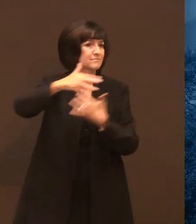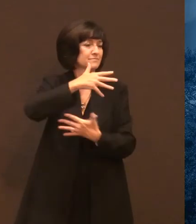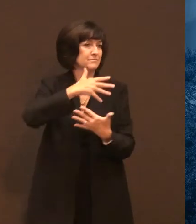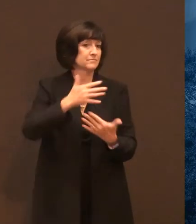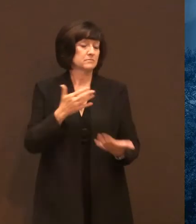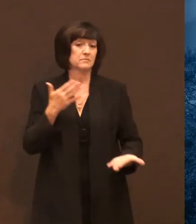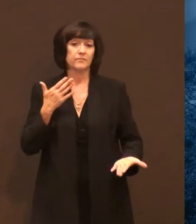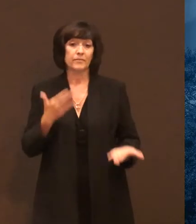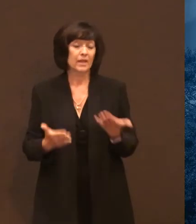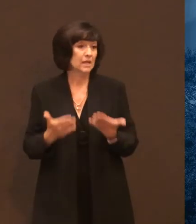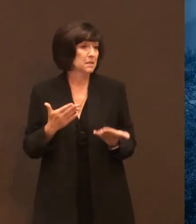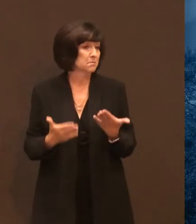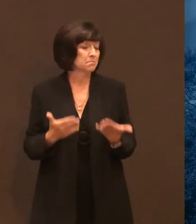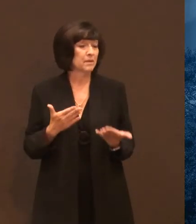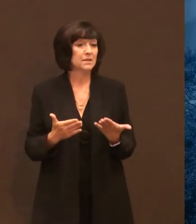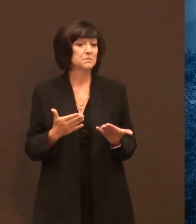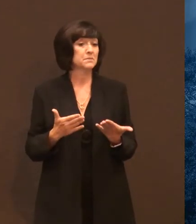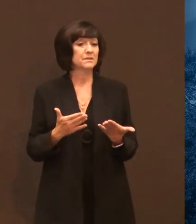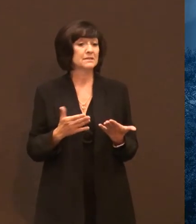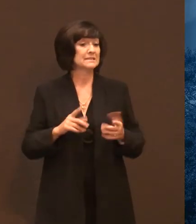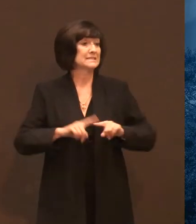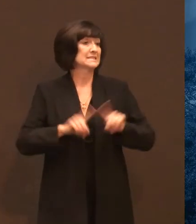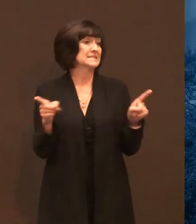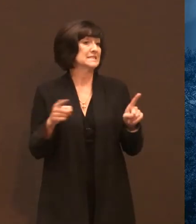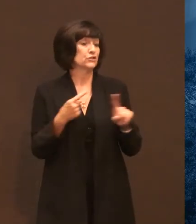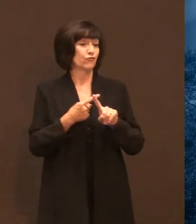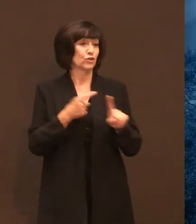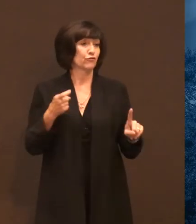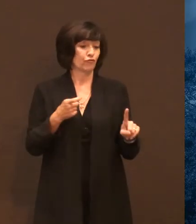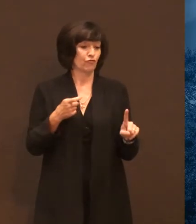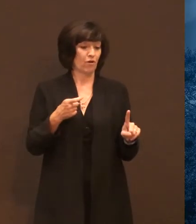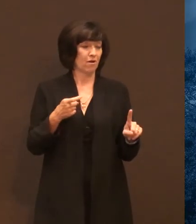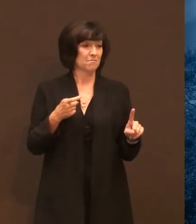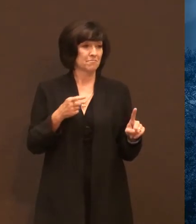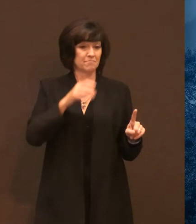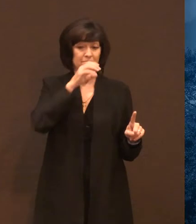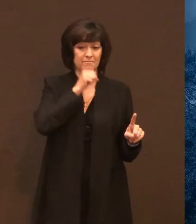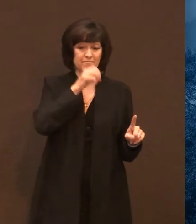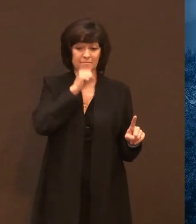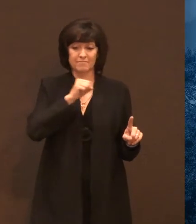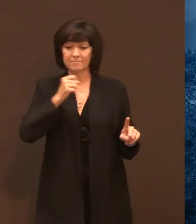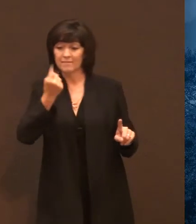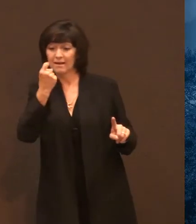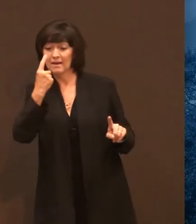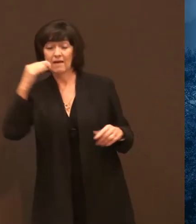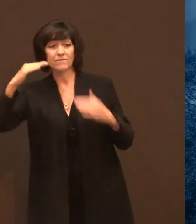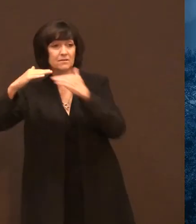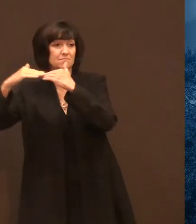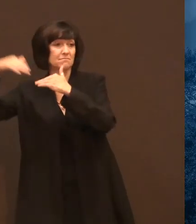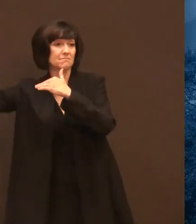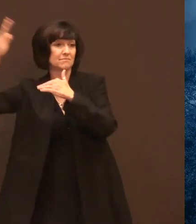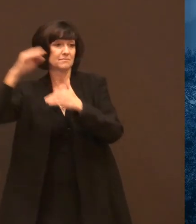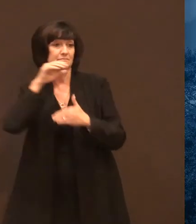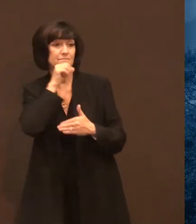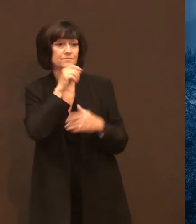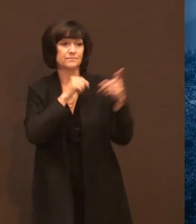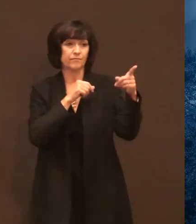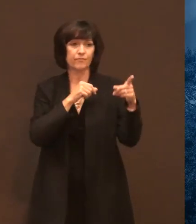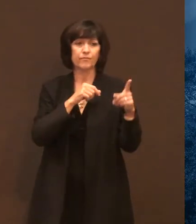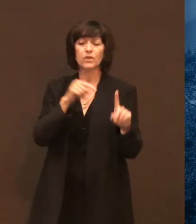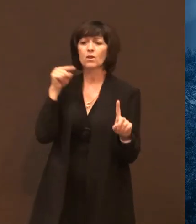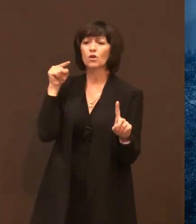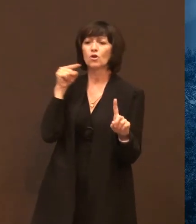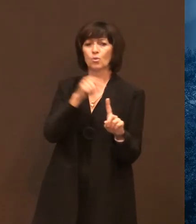droplets as those, 11 and older. And when it comes to percent positive, that